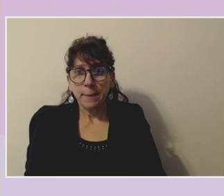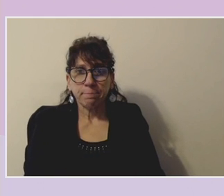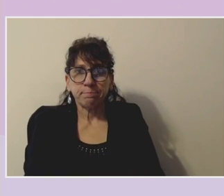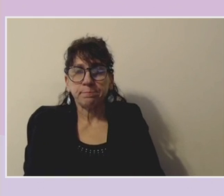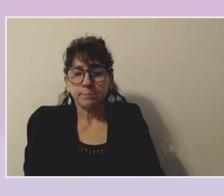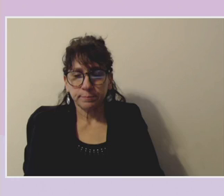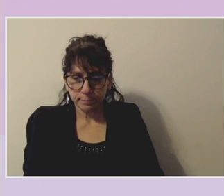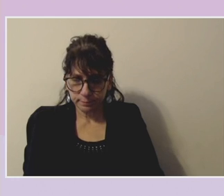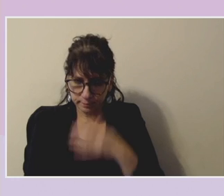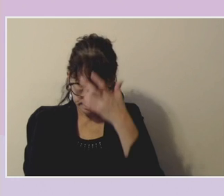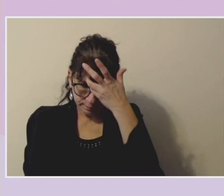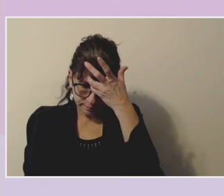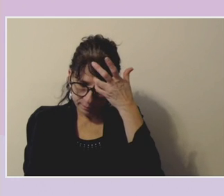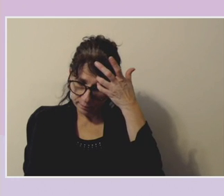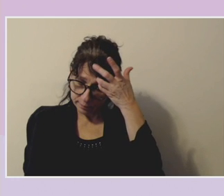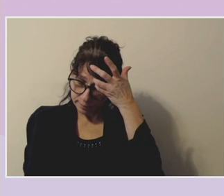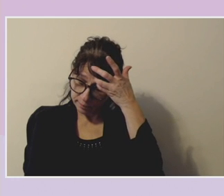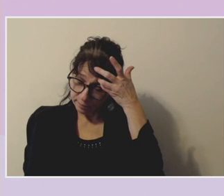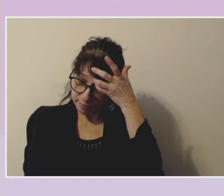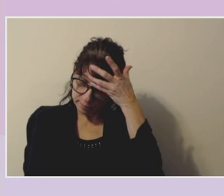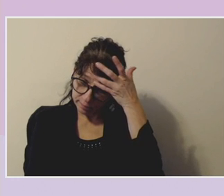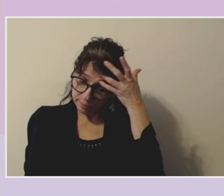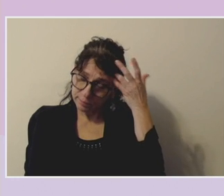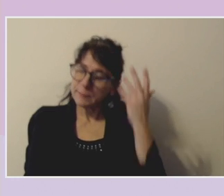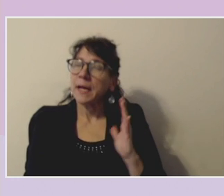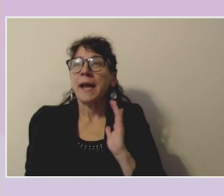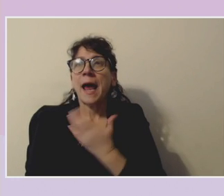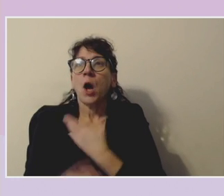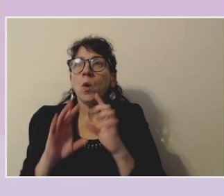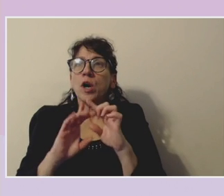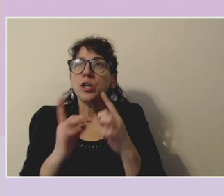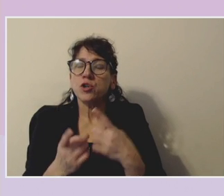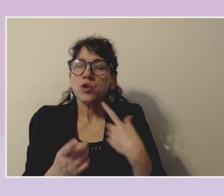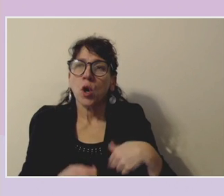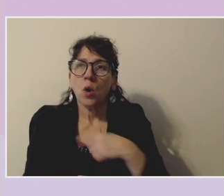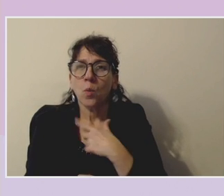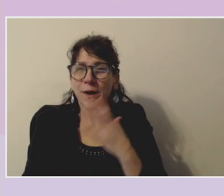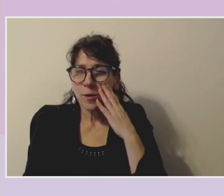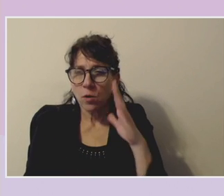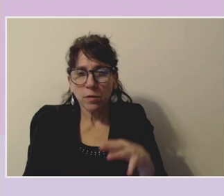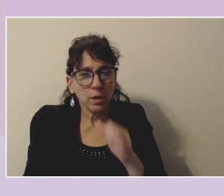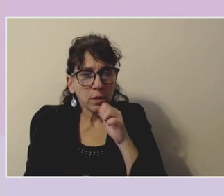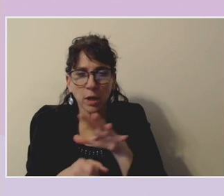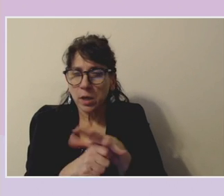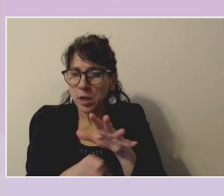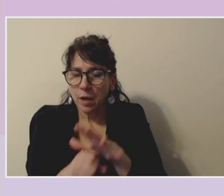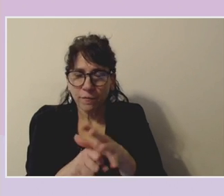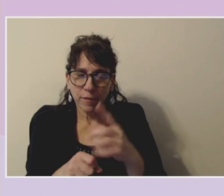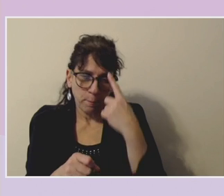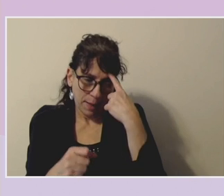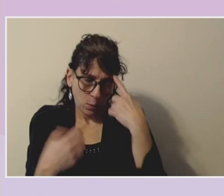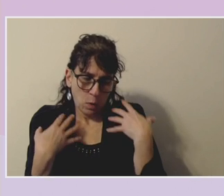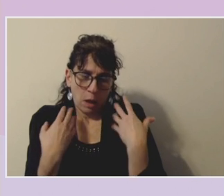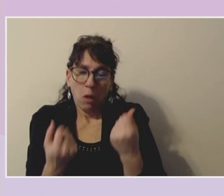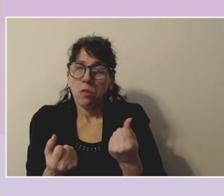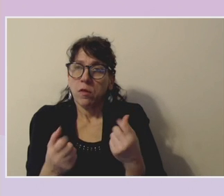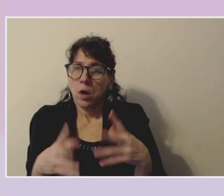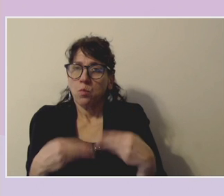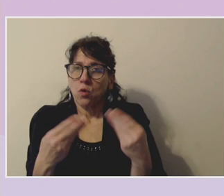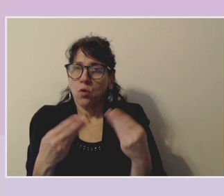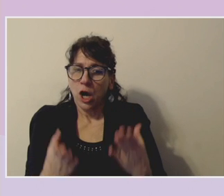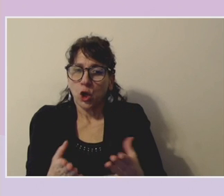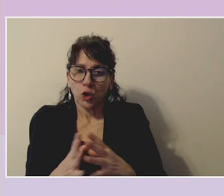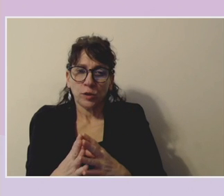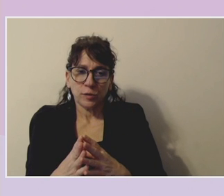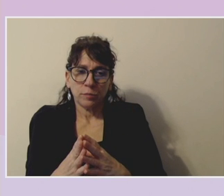In our district, we are we know we don't have enough mental health providers. In New Mexico,